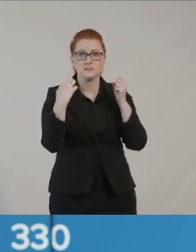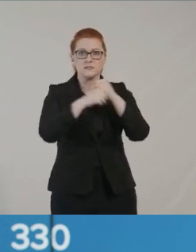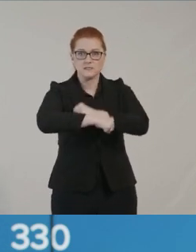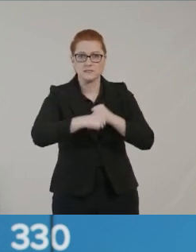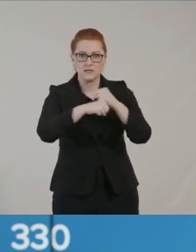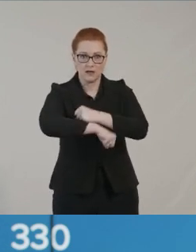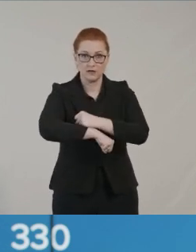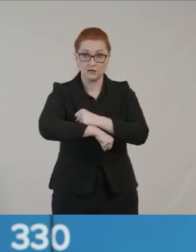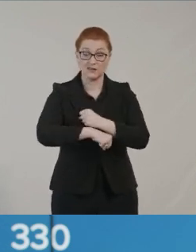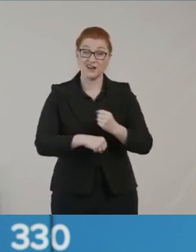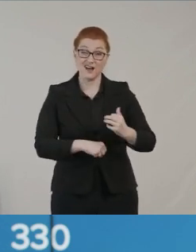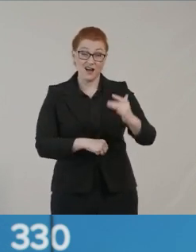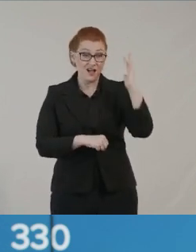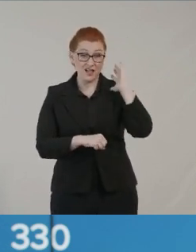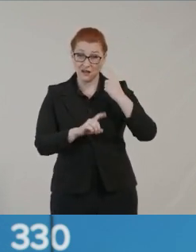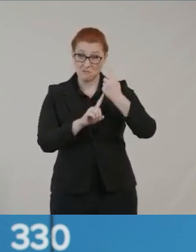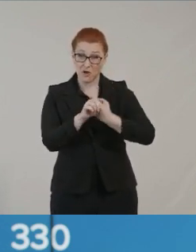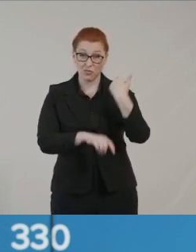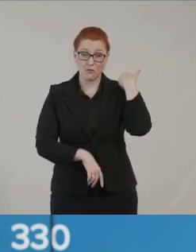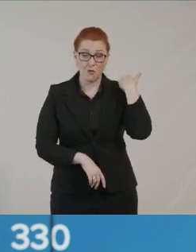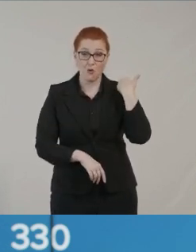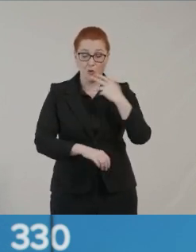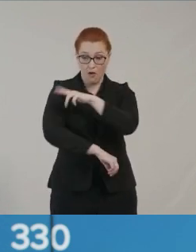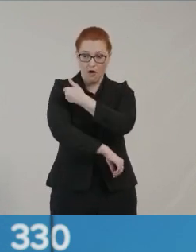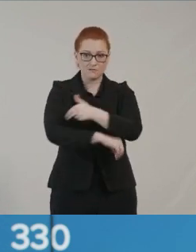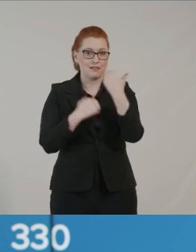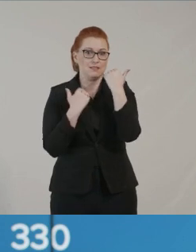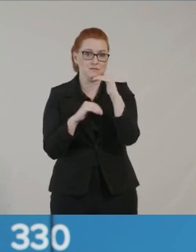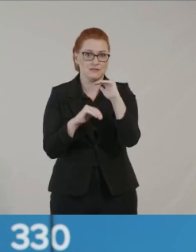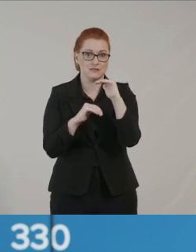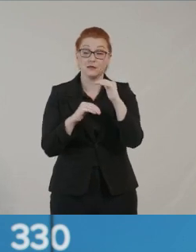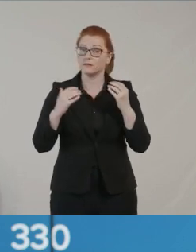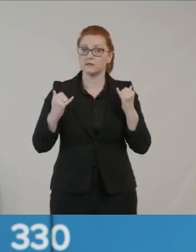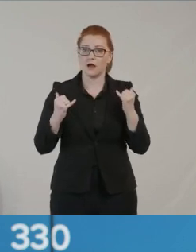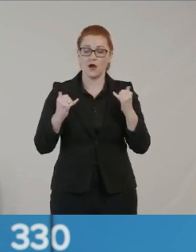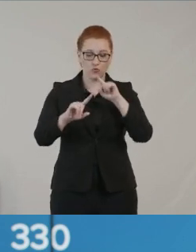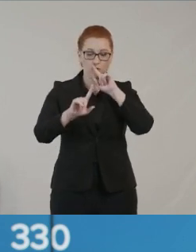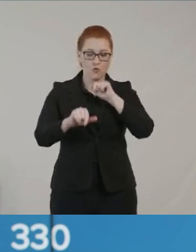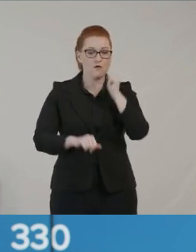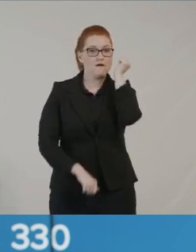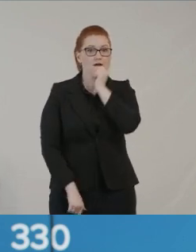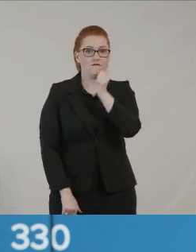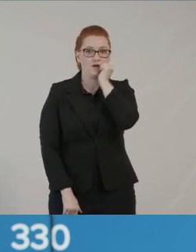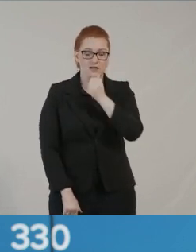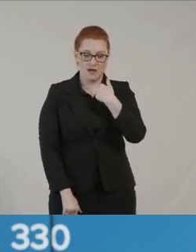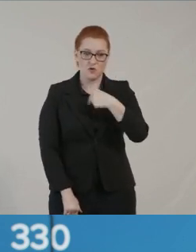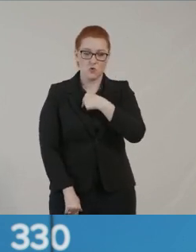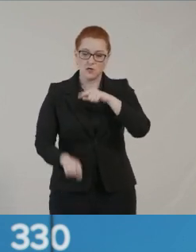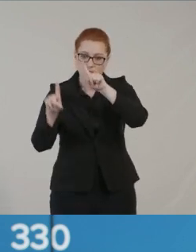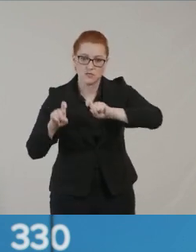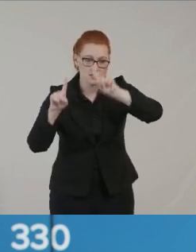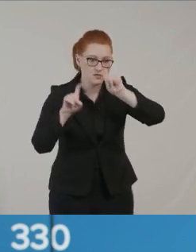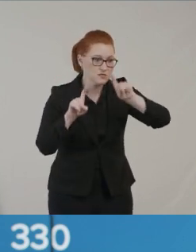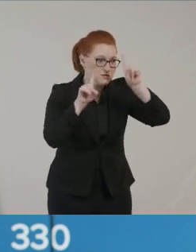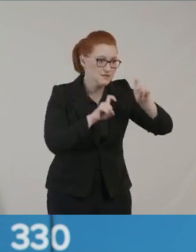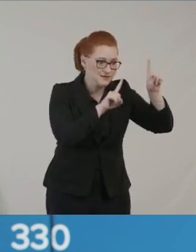Today, we have daily mandatory reporting through enhanced surveillance. ICU beds then